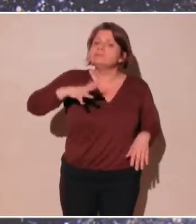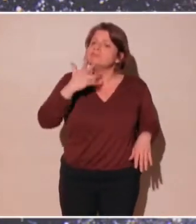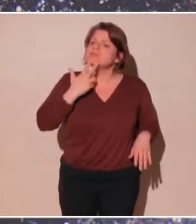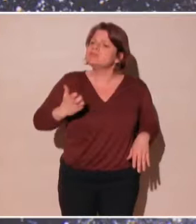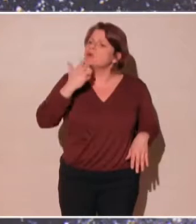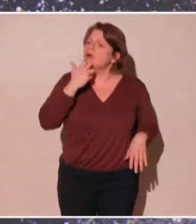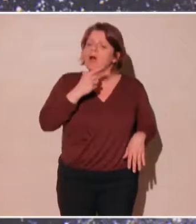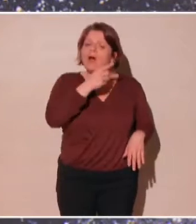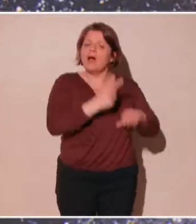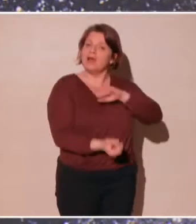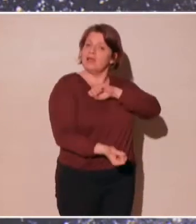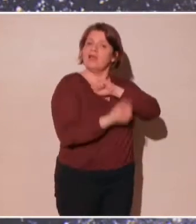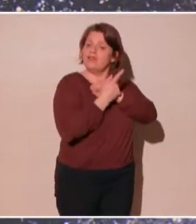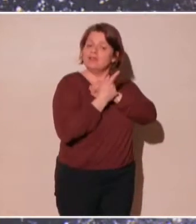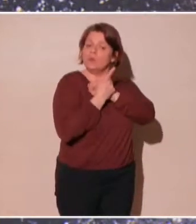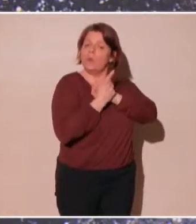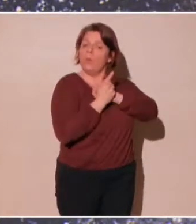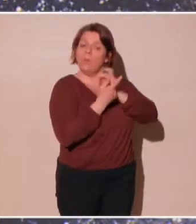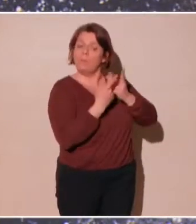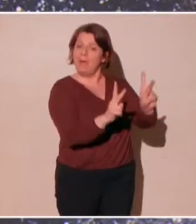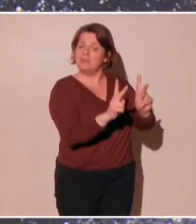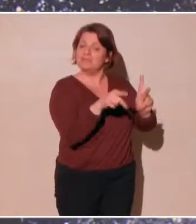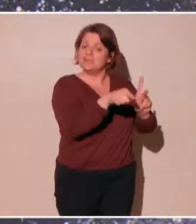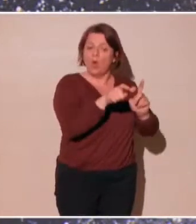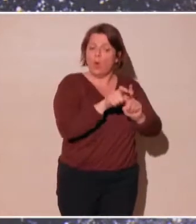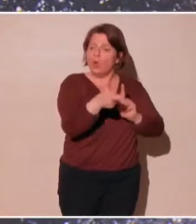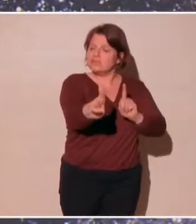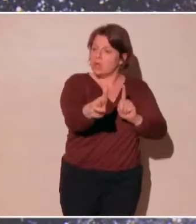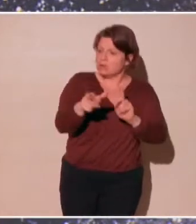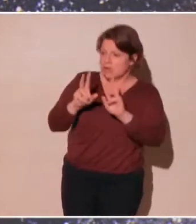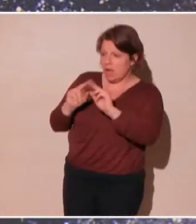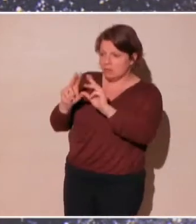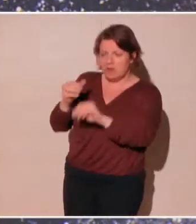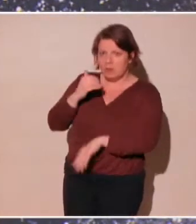cannot no longer explain to his fellow citizens the